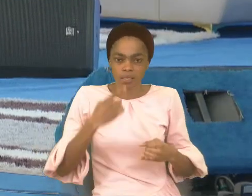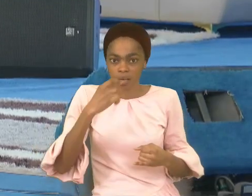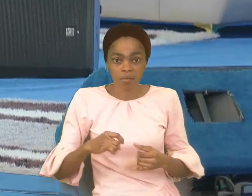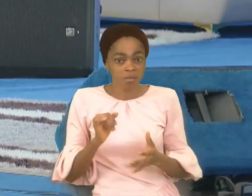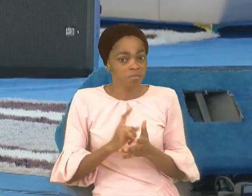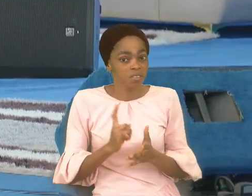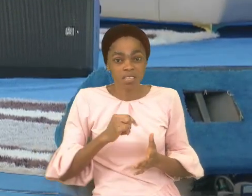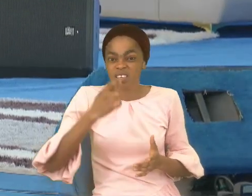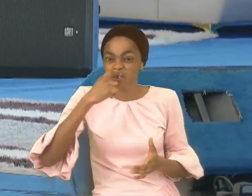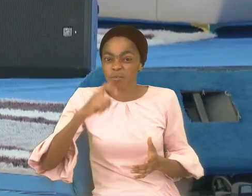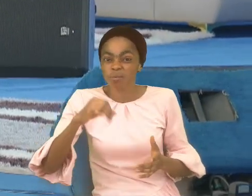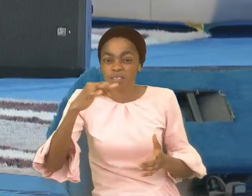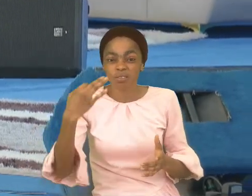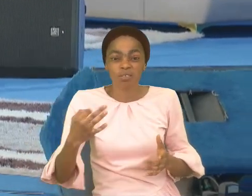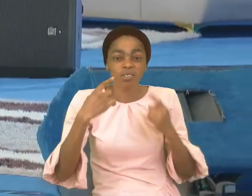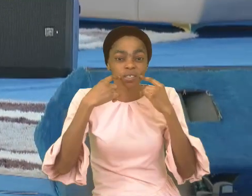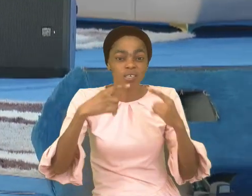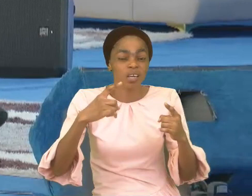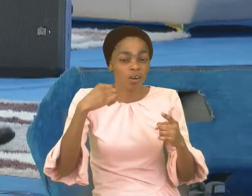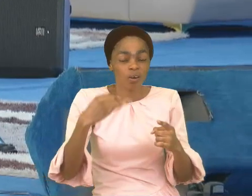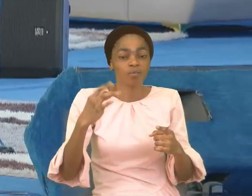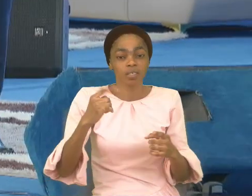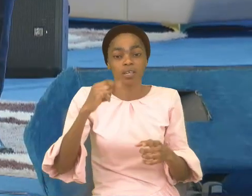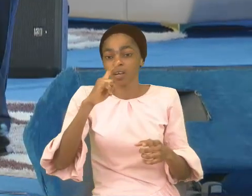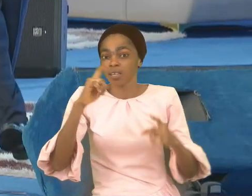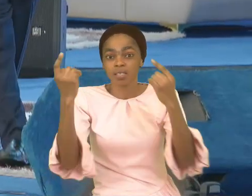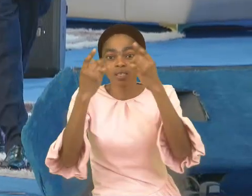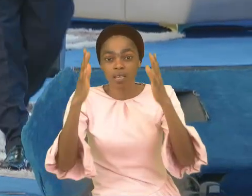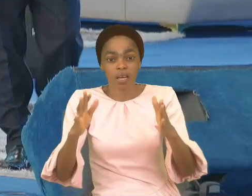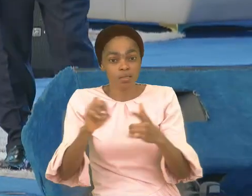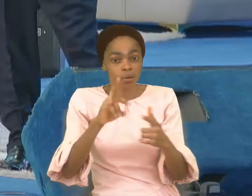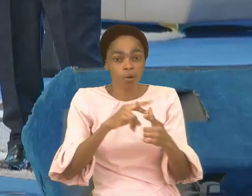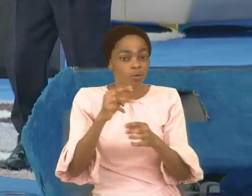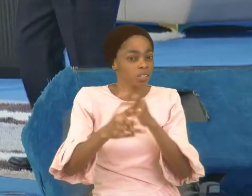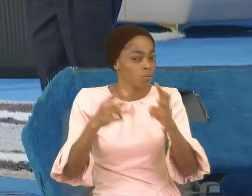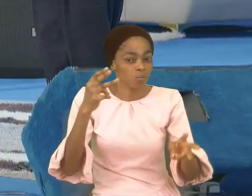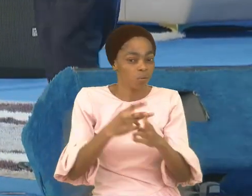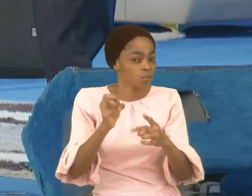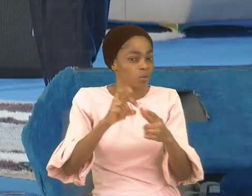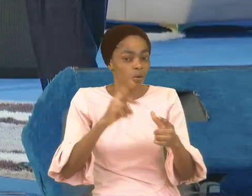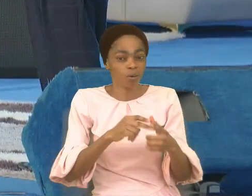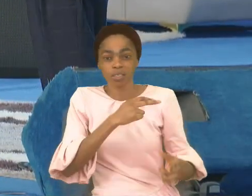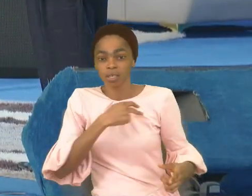of Nebuchadnezzar will not jolt you or frighten you or make you to be